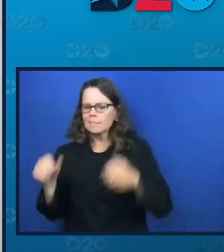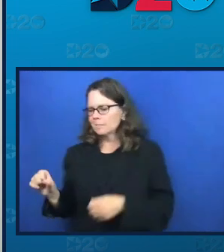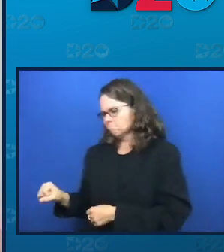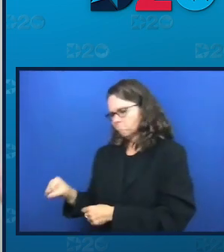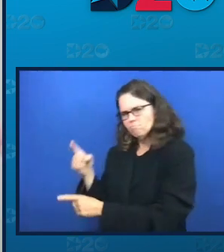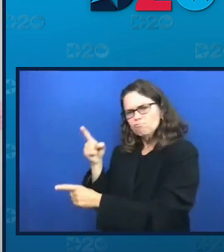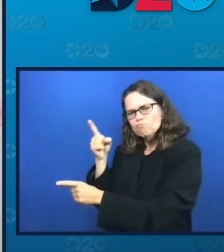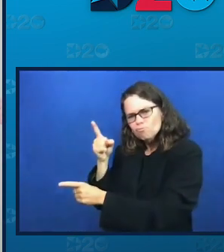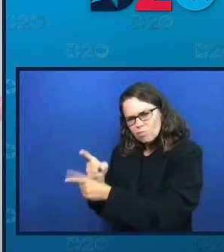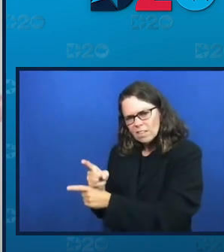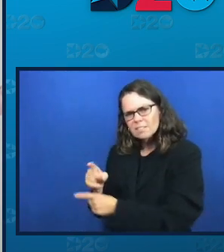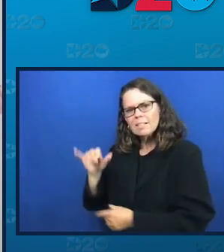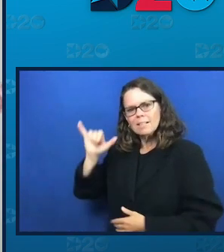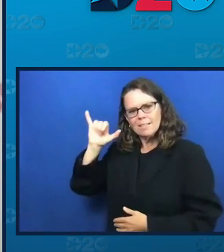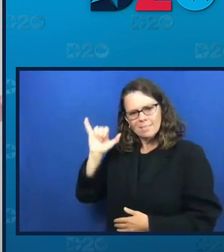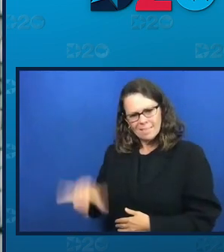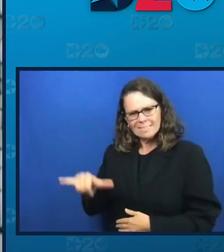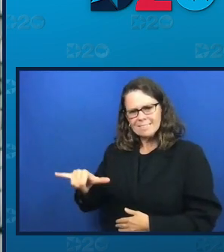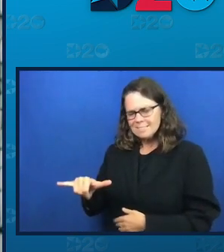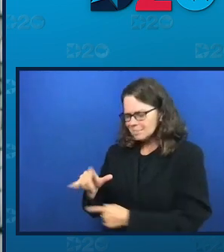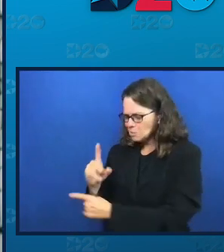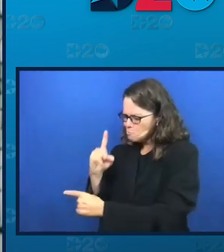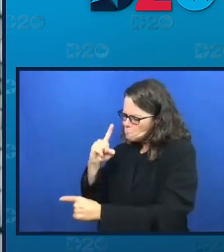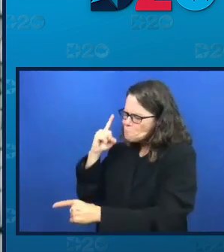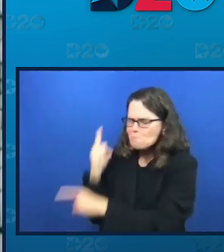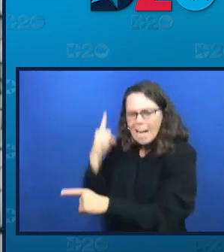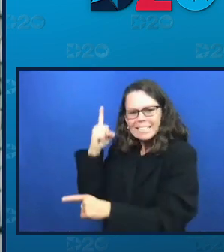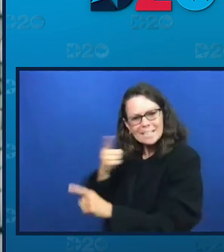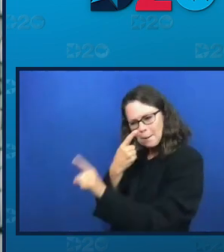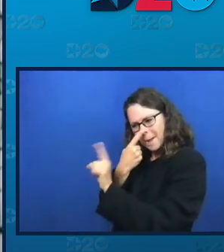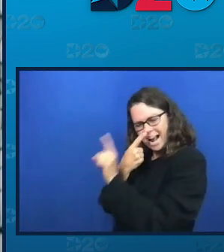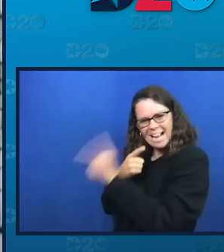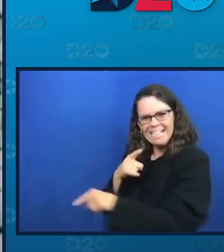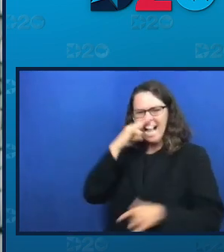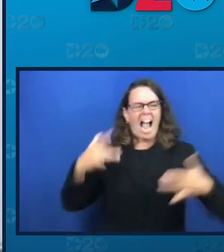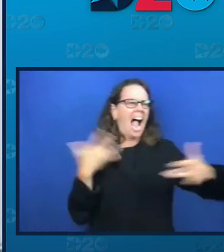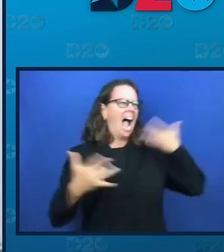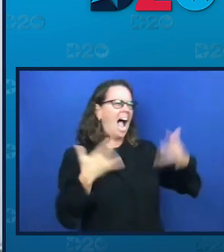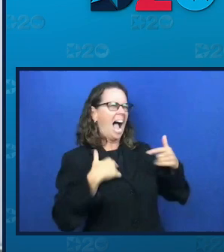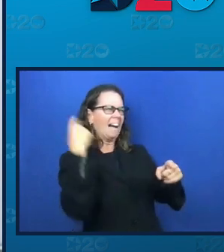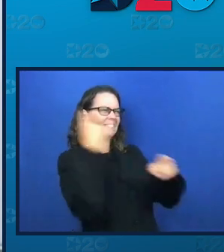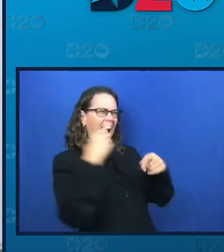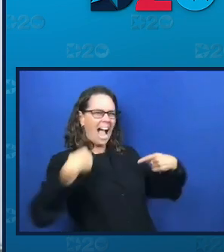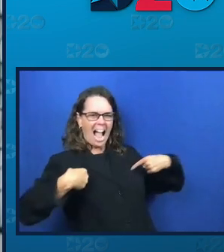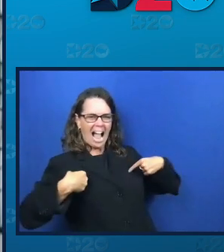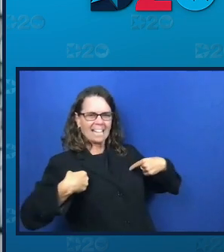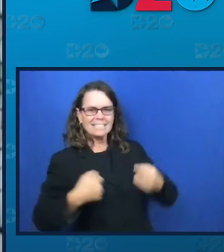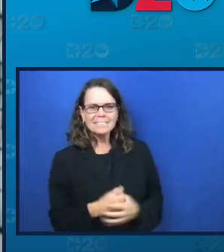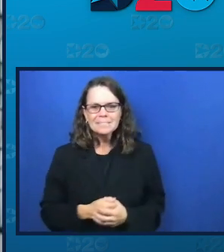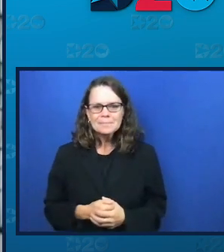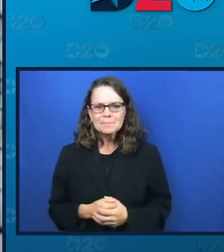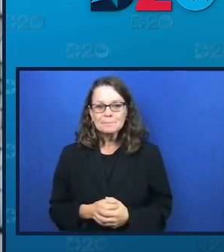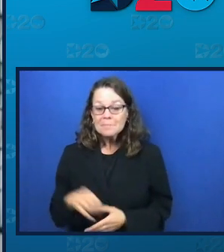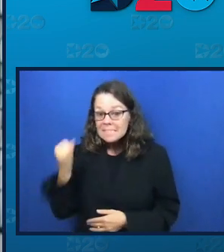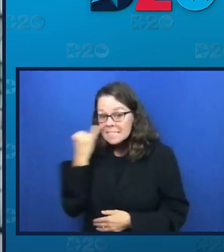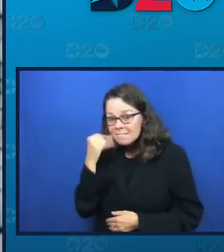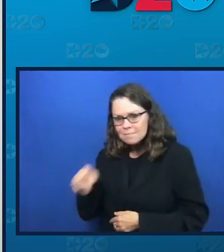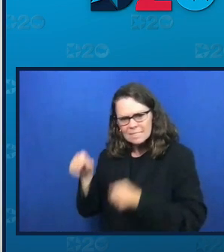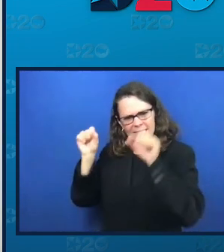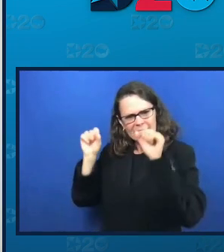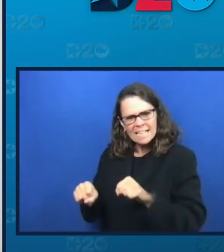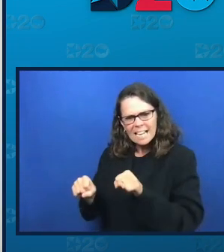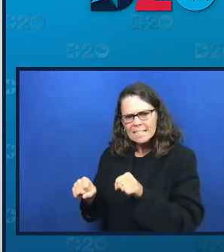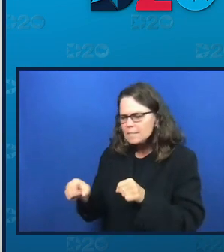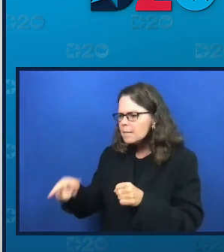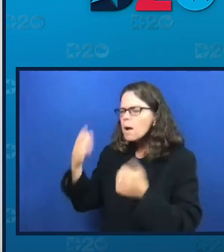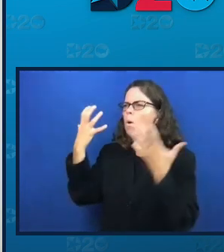is correct. If you could create the ideal person to lead this country,